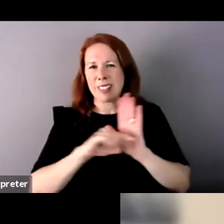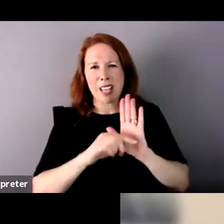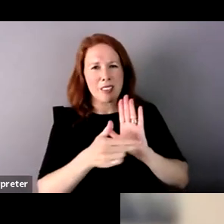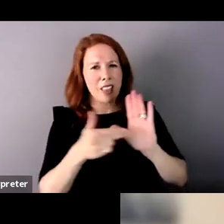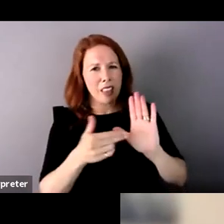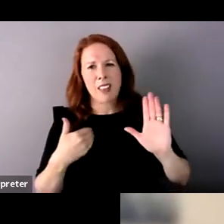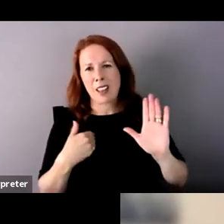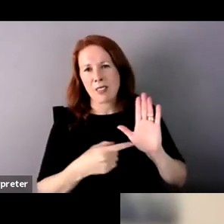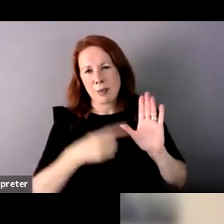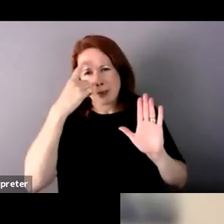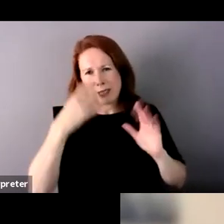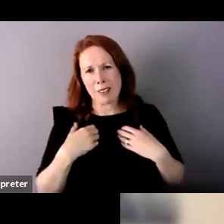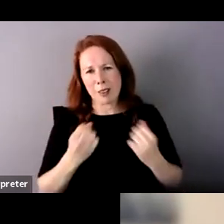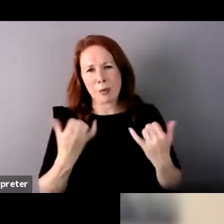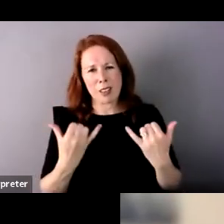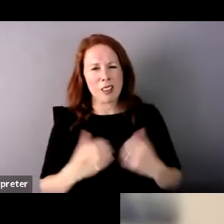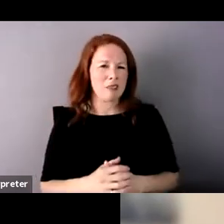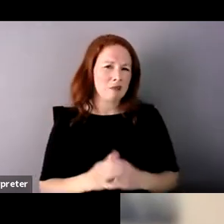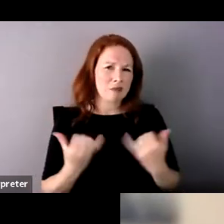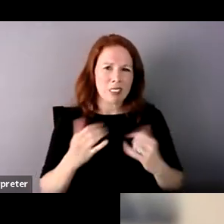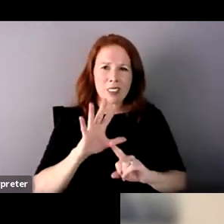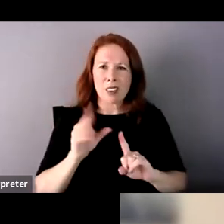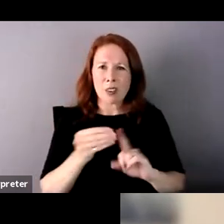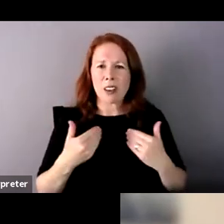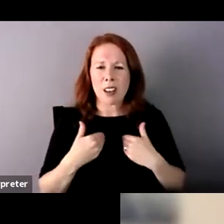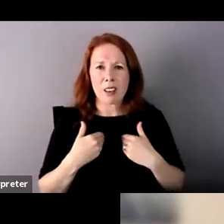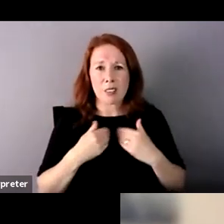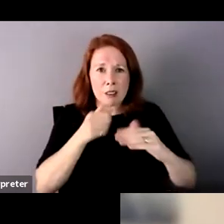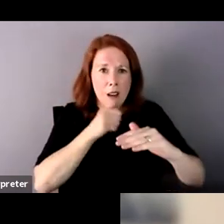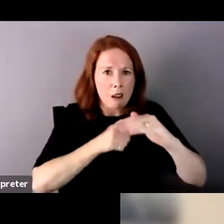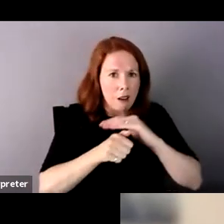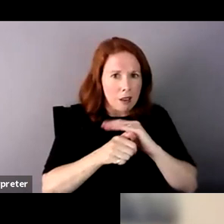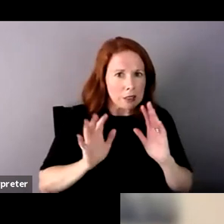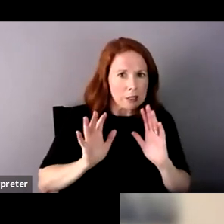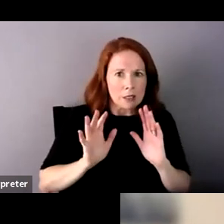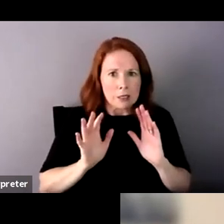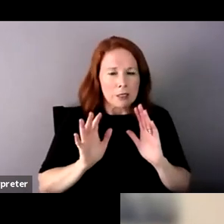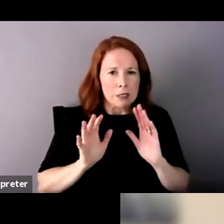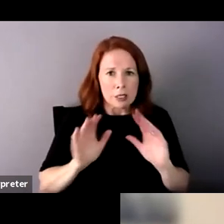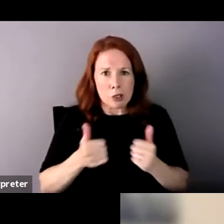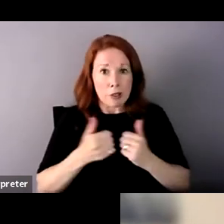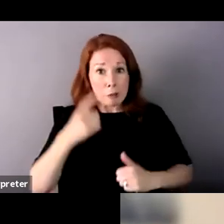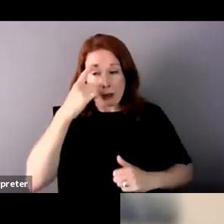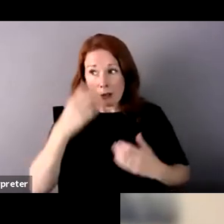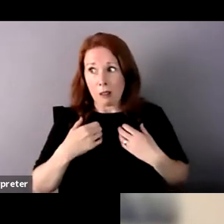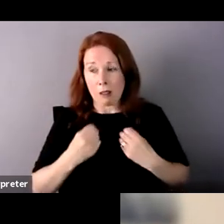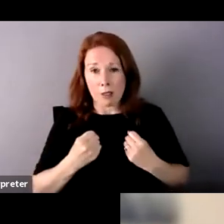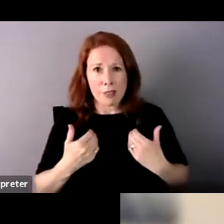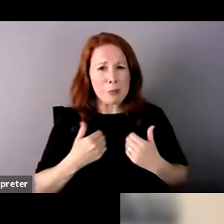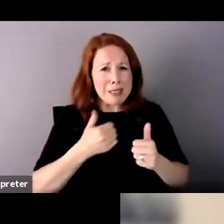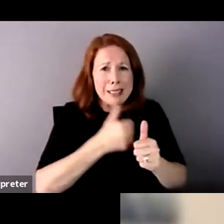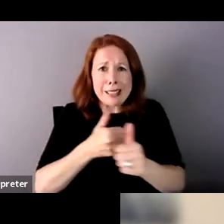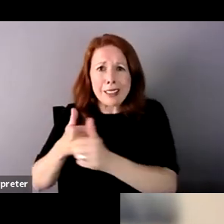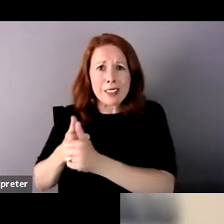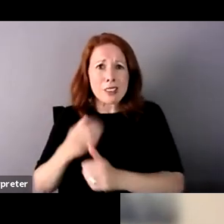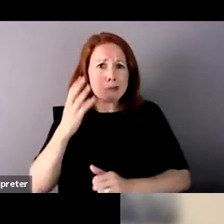is currently in our culture around that need to hide those challenges that every single one of us